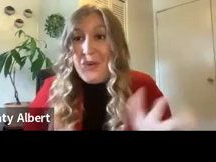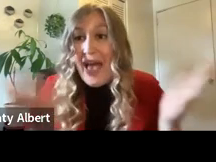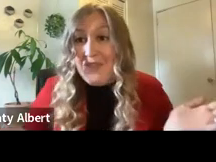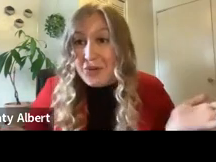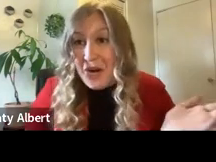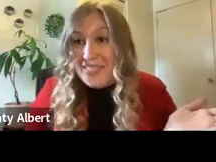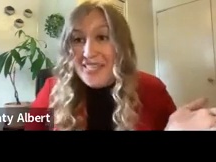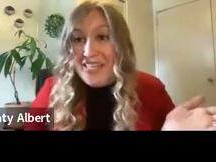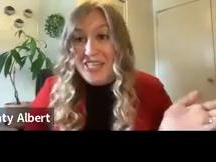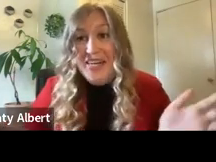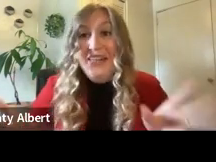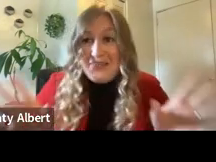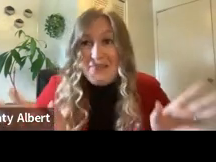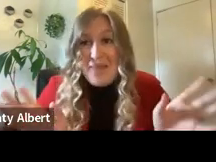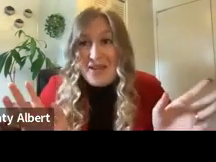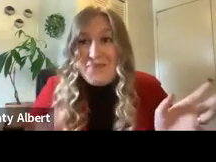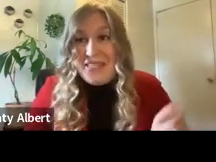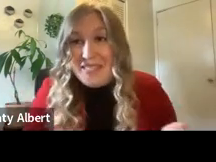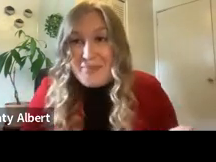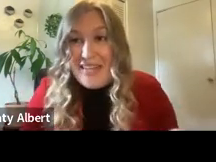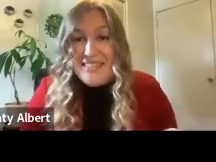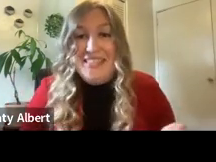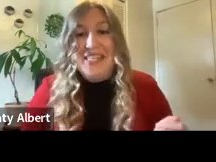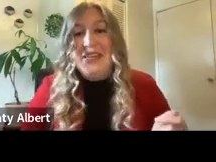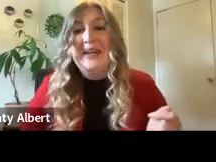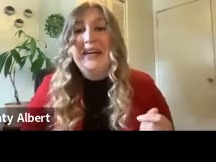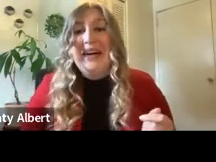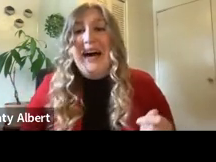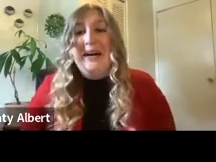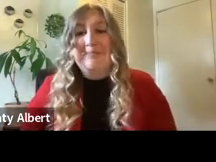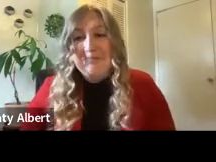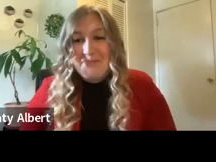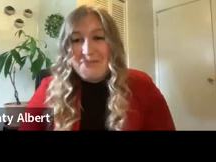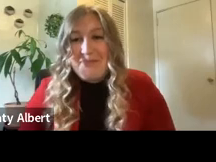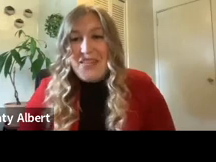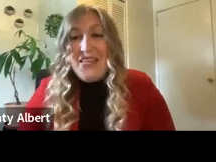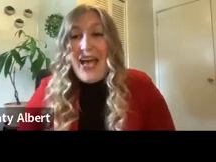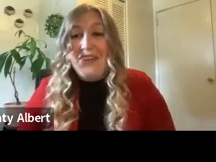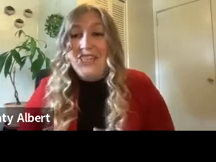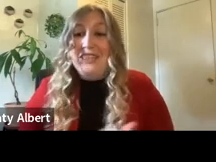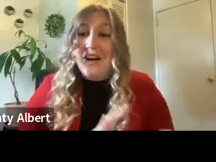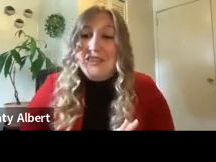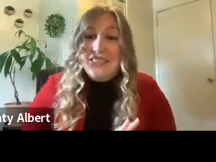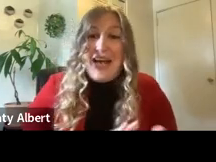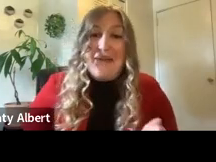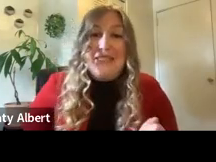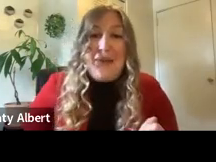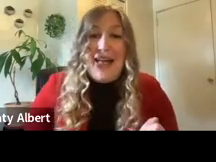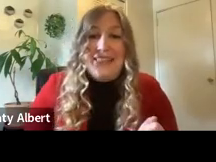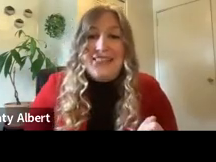which if you have or know a teenager may not be as surprising to you. The average